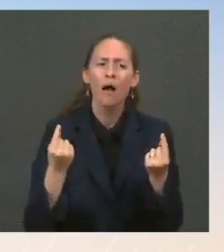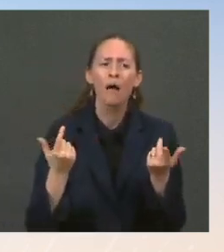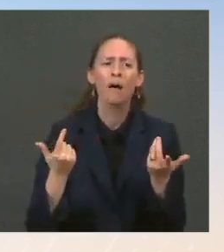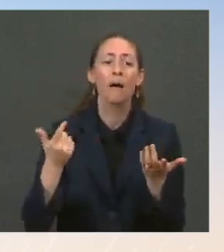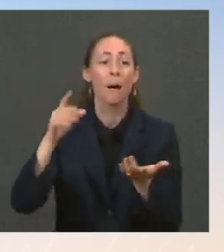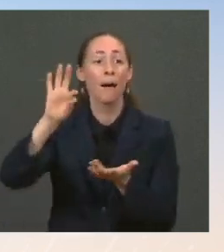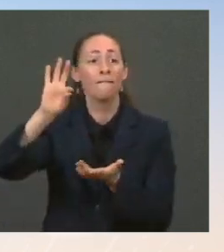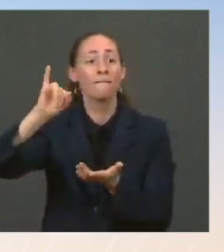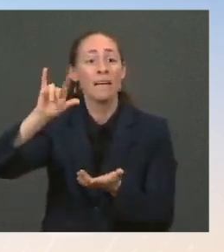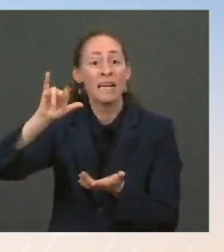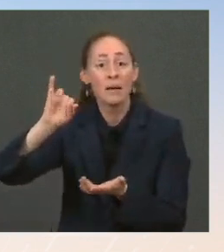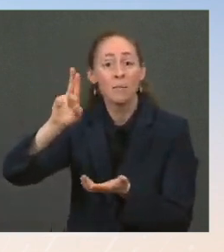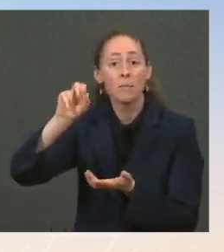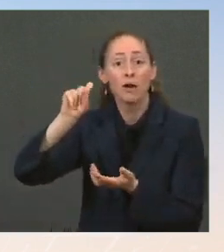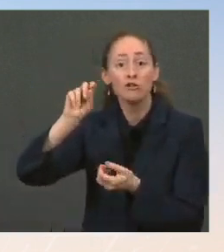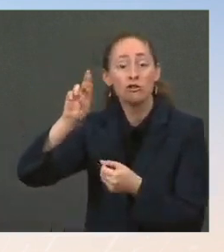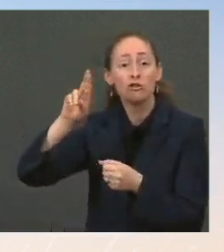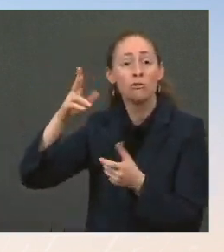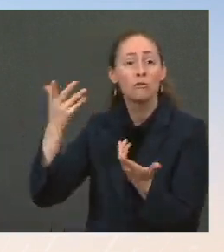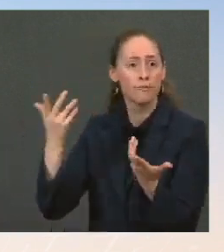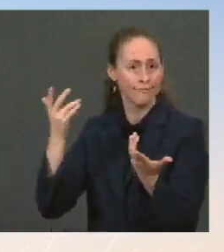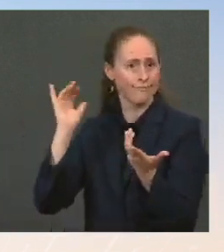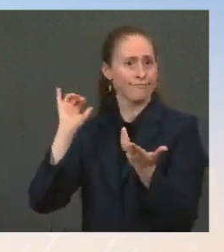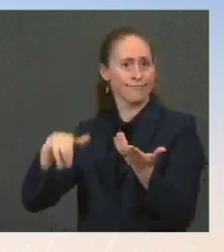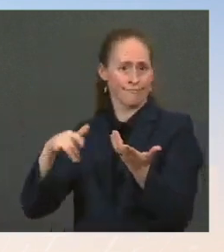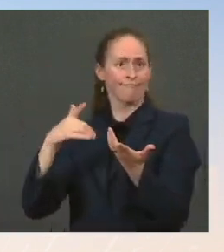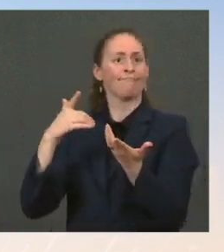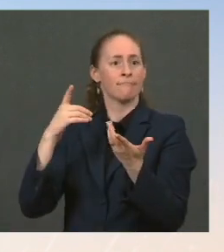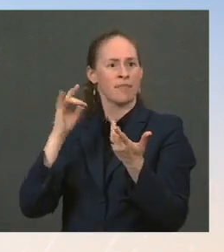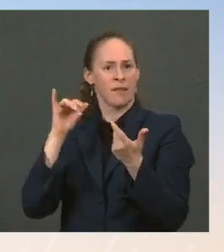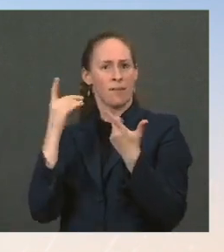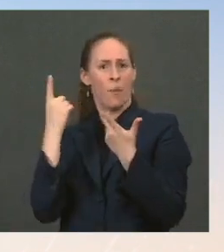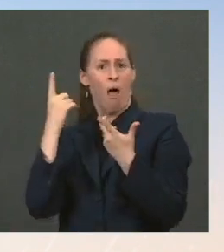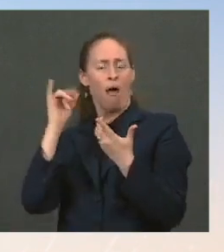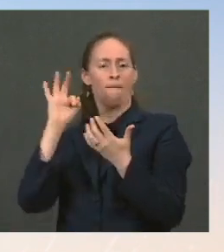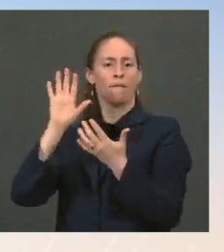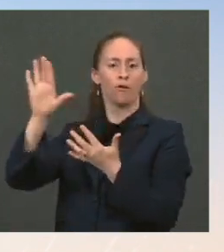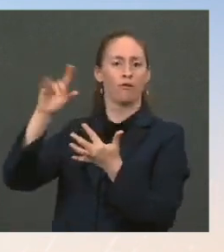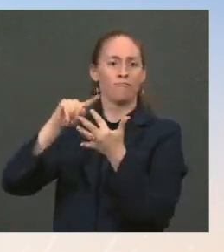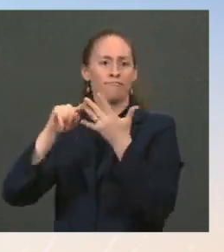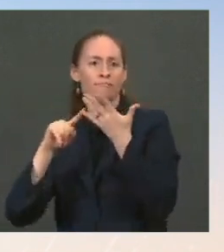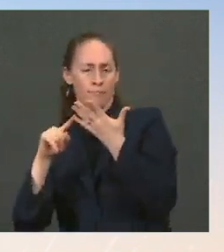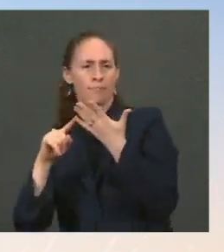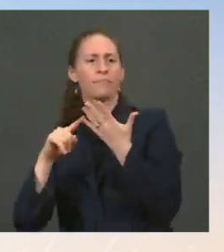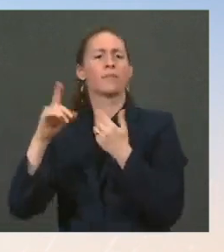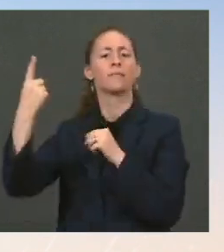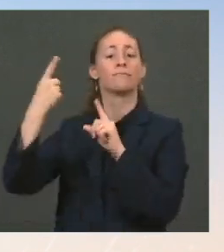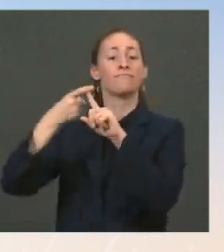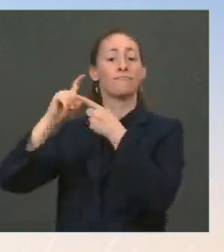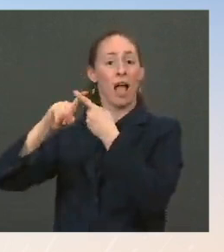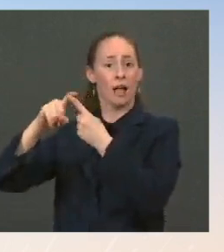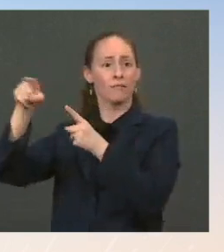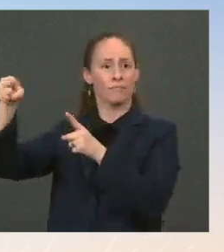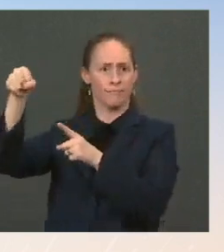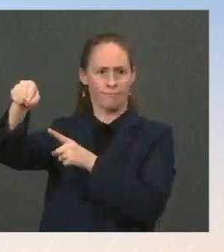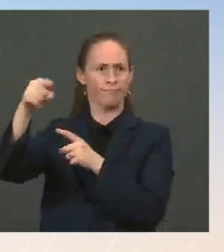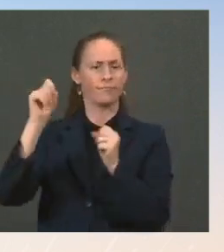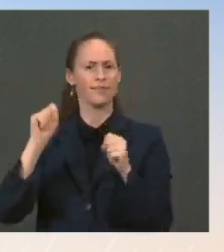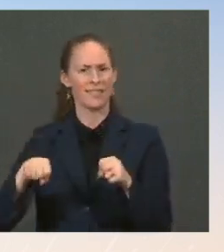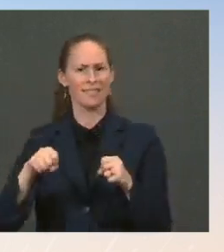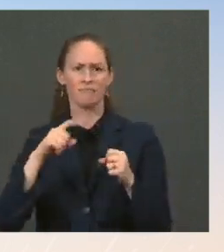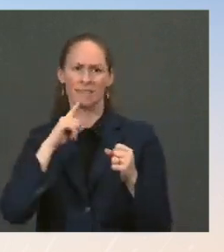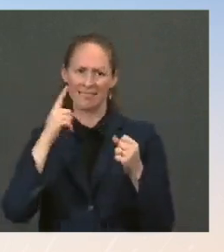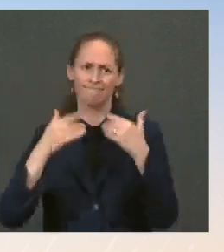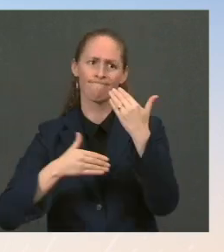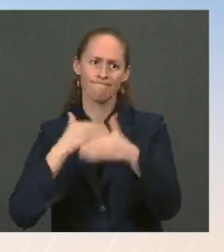for voting rights, and that's in her portfolio. You have one of her friends and a Democrat, a strategist, Bakari Sellers, who says her portfolio